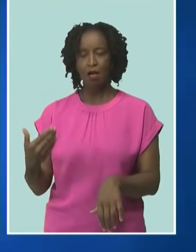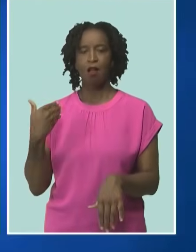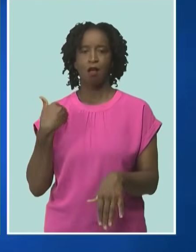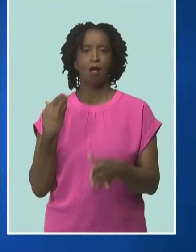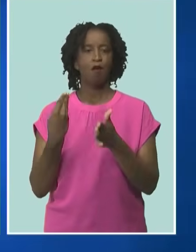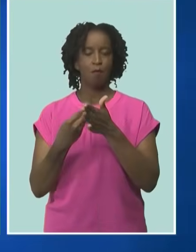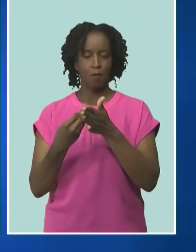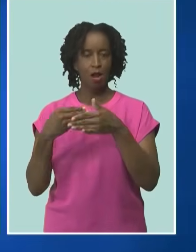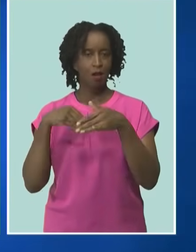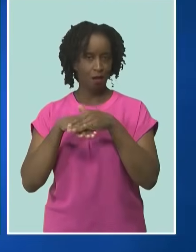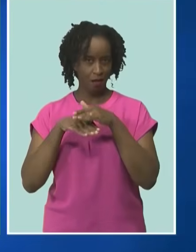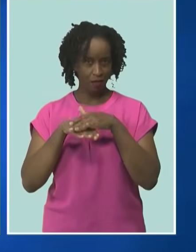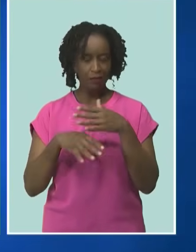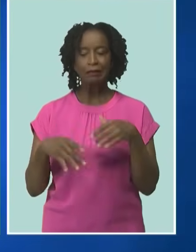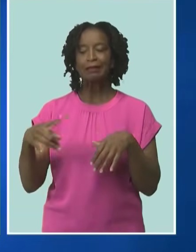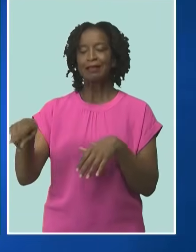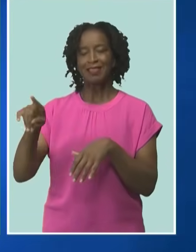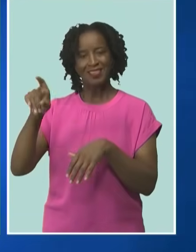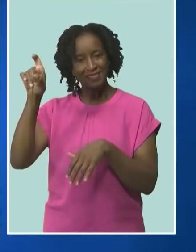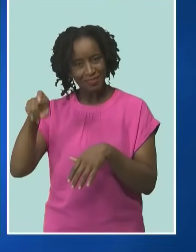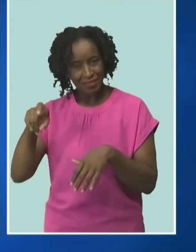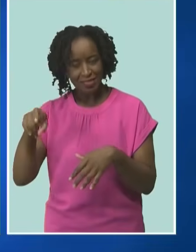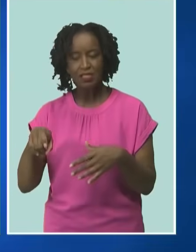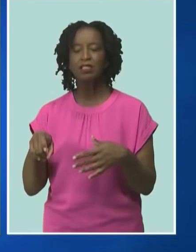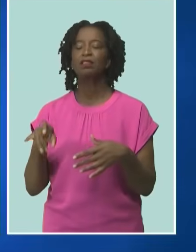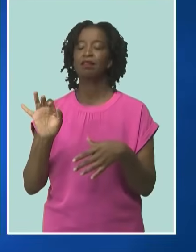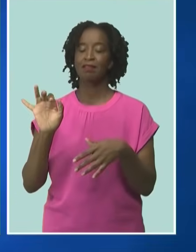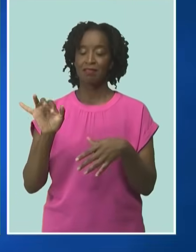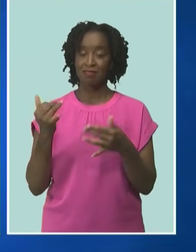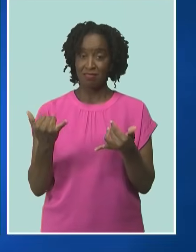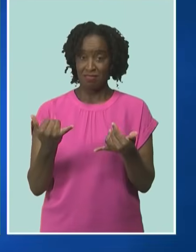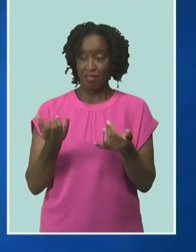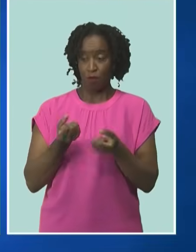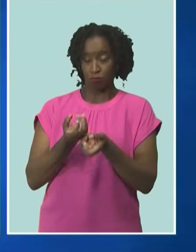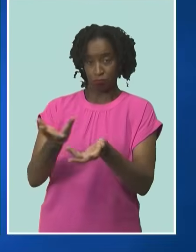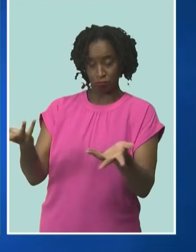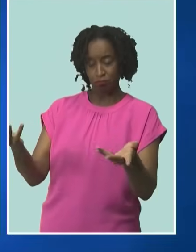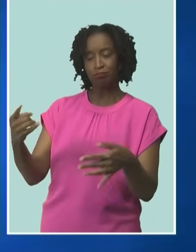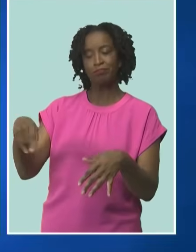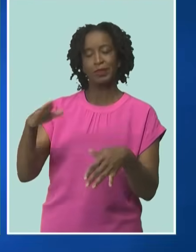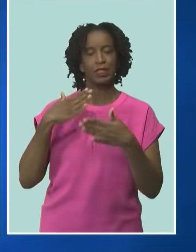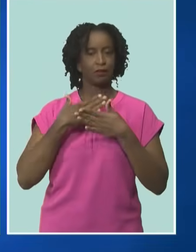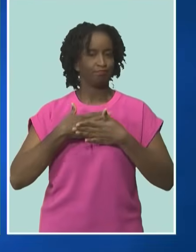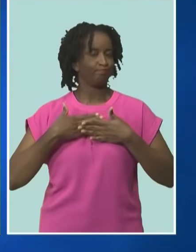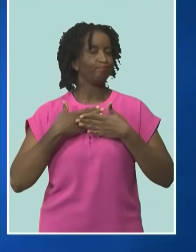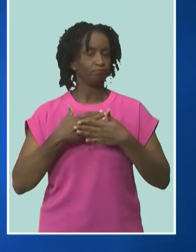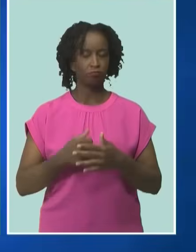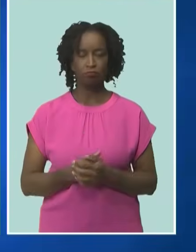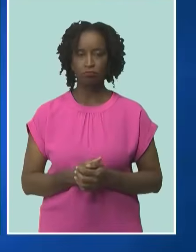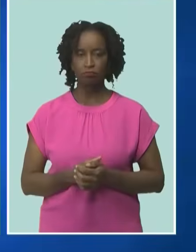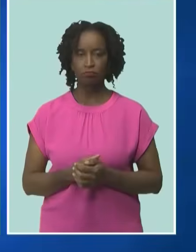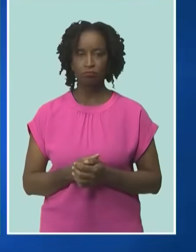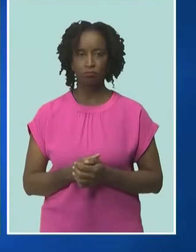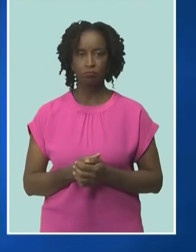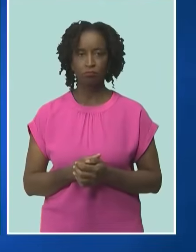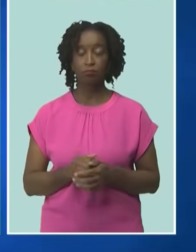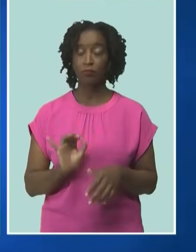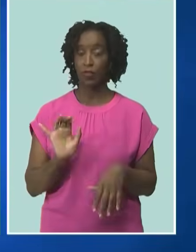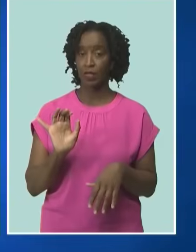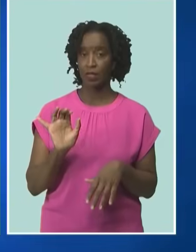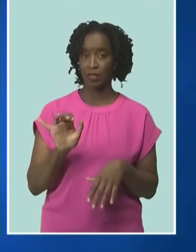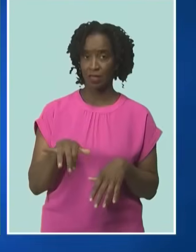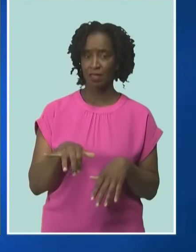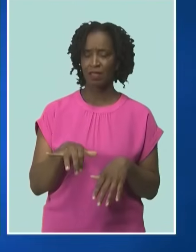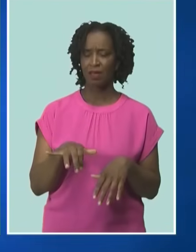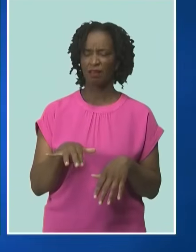often, those are the people who appreciate it most. The IDB Invest head says the transaction is connected, highly responsive and